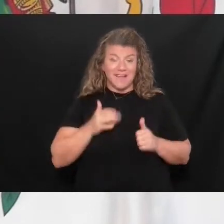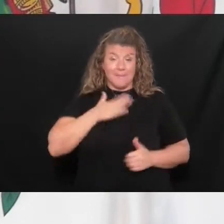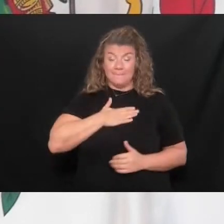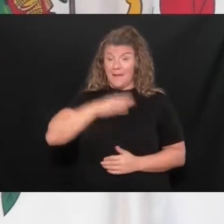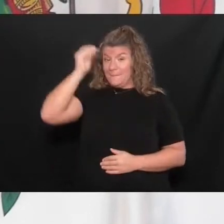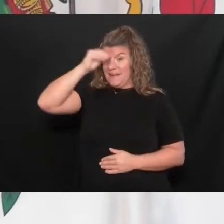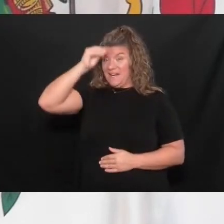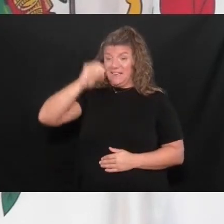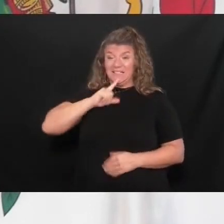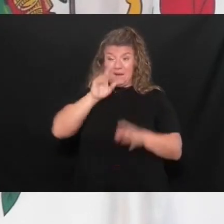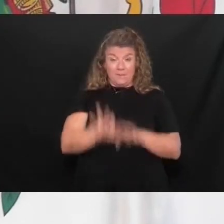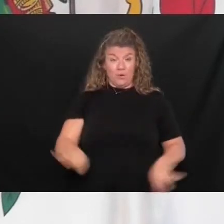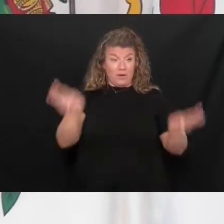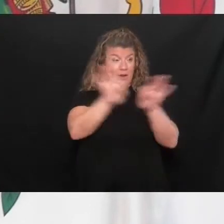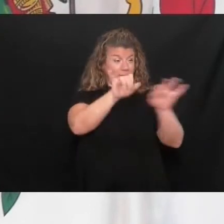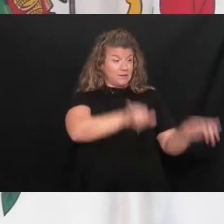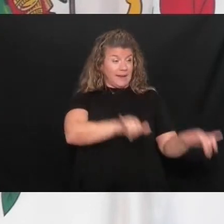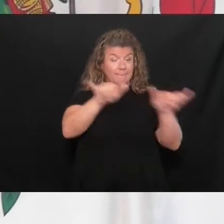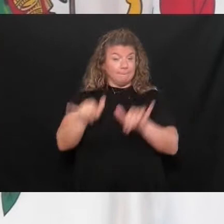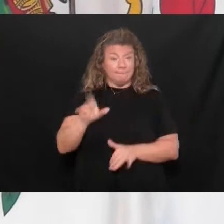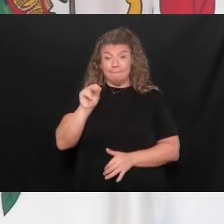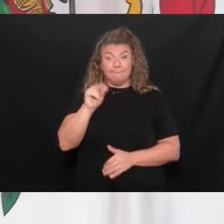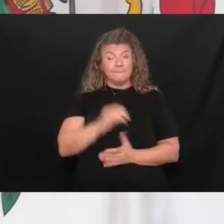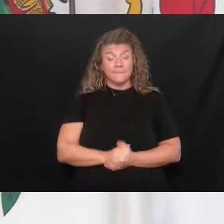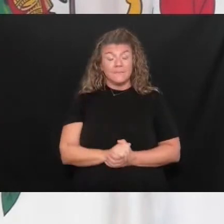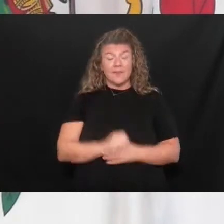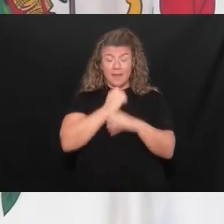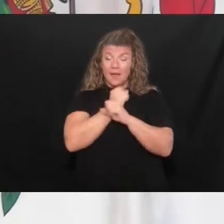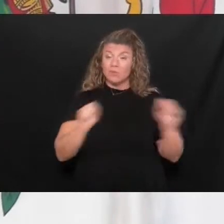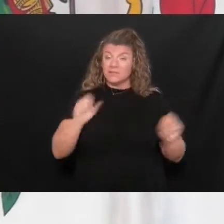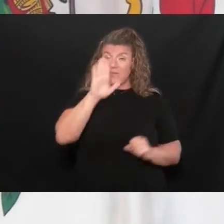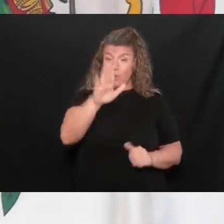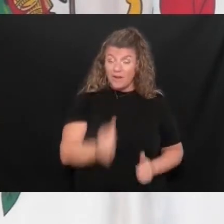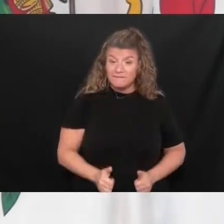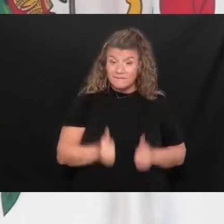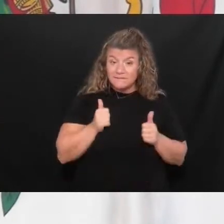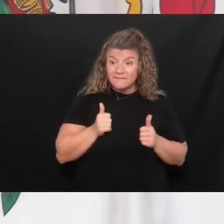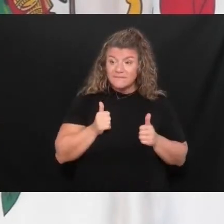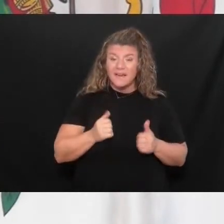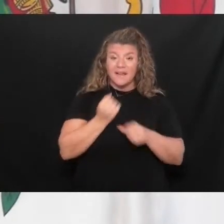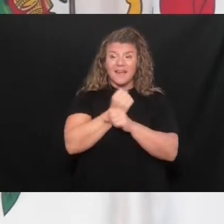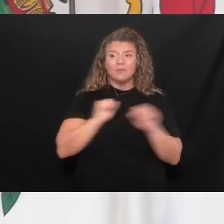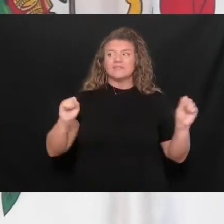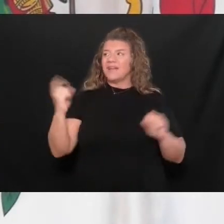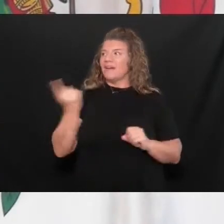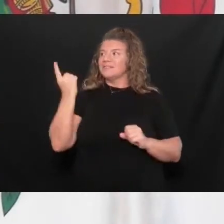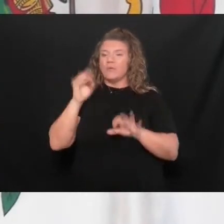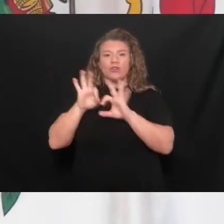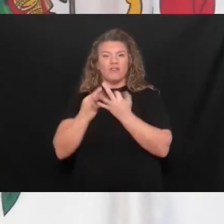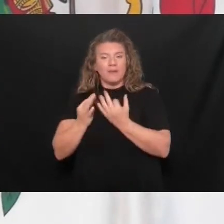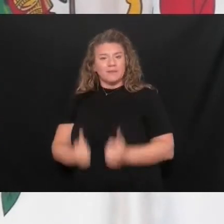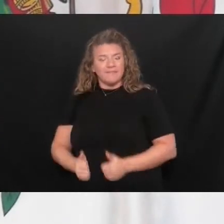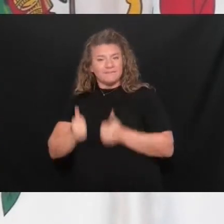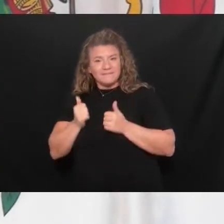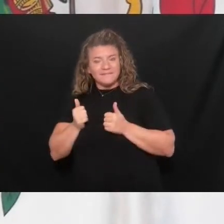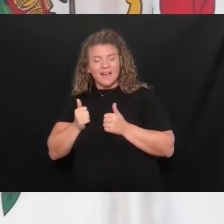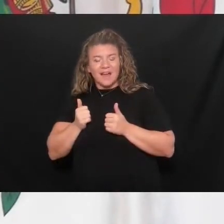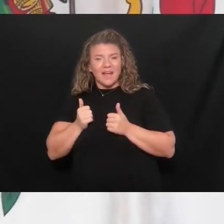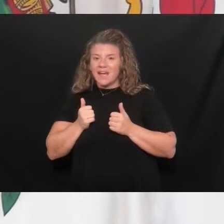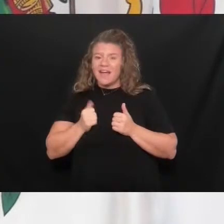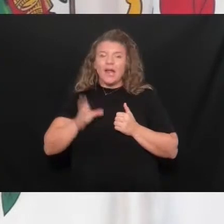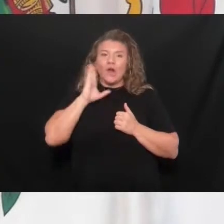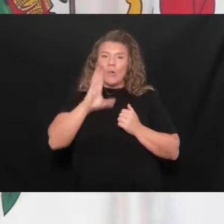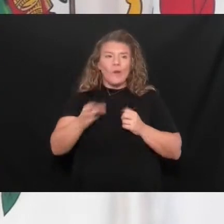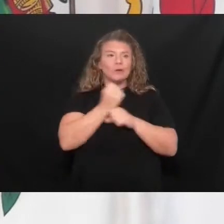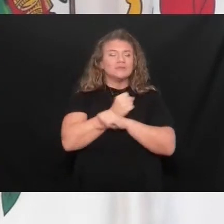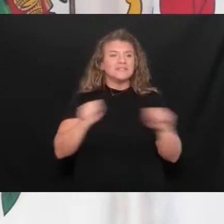opinion, as important as this. It'll save your life. It could save someone in your family's life. It could absolutely